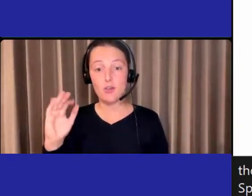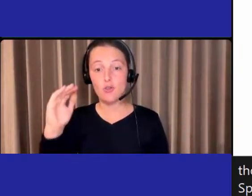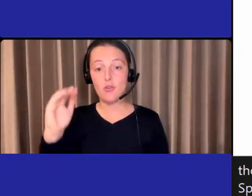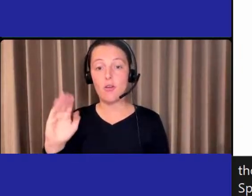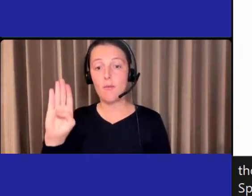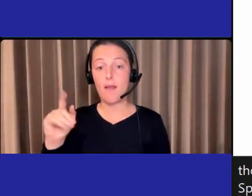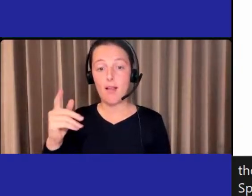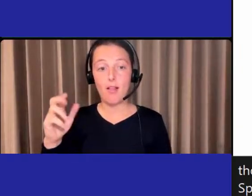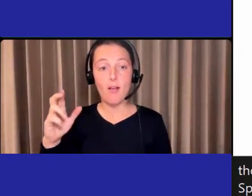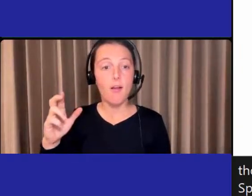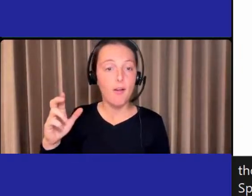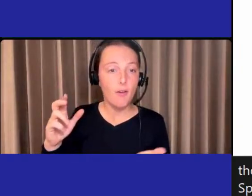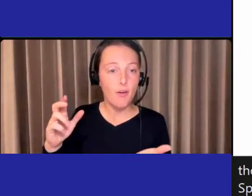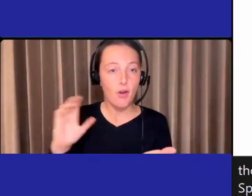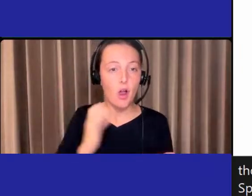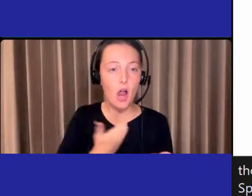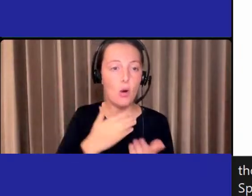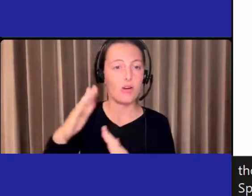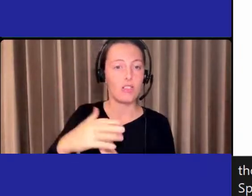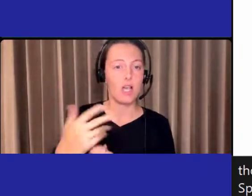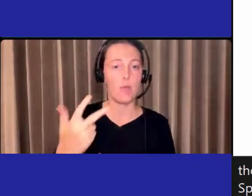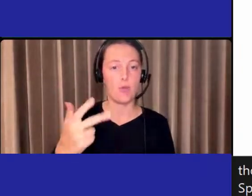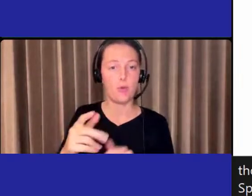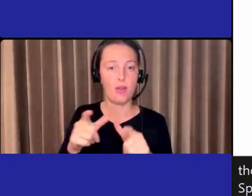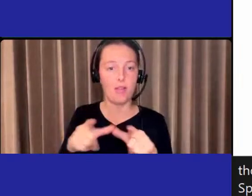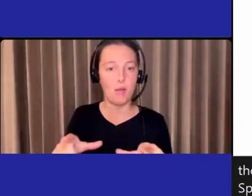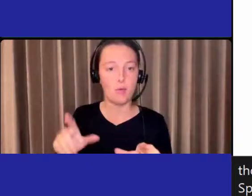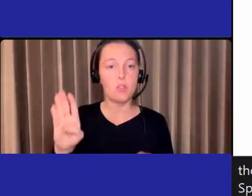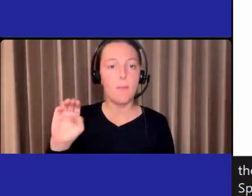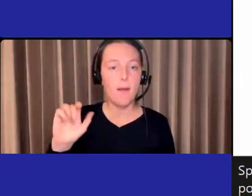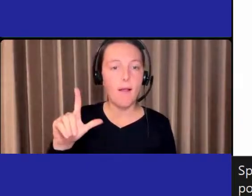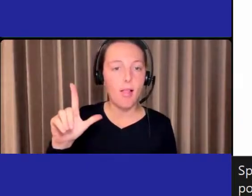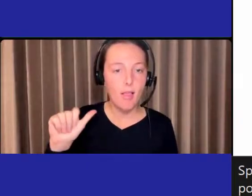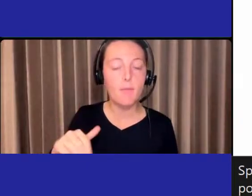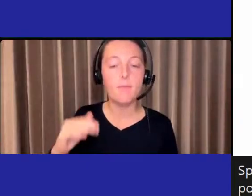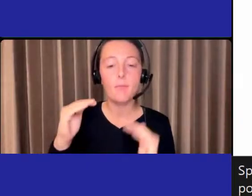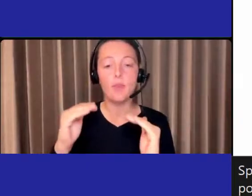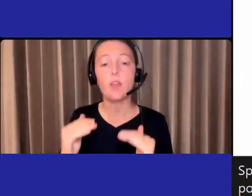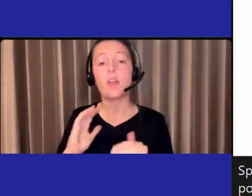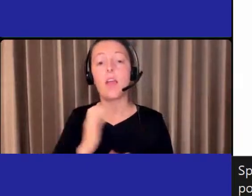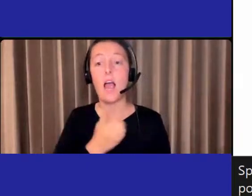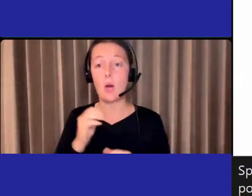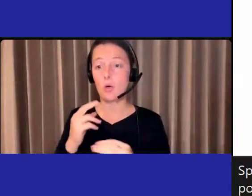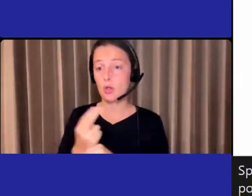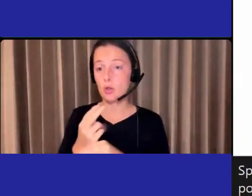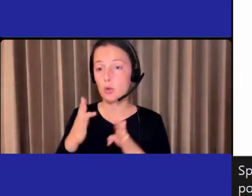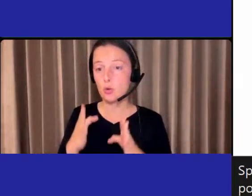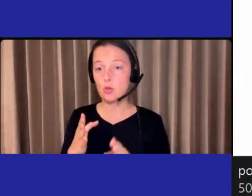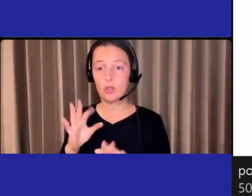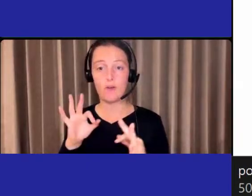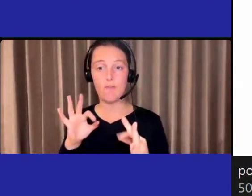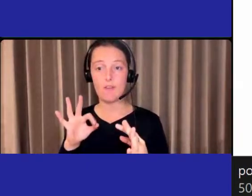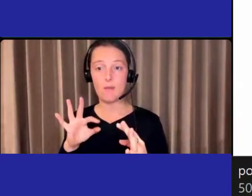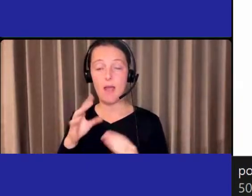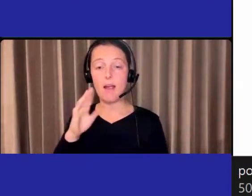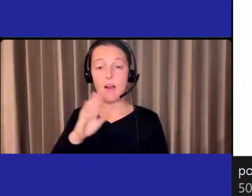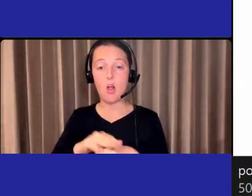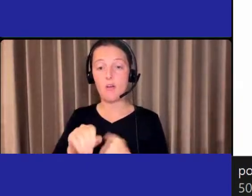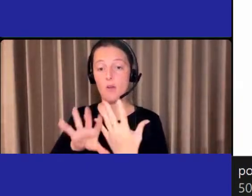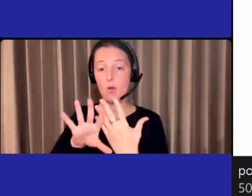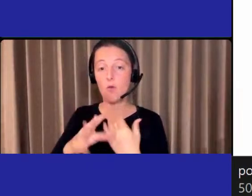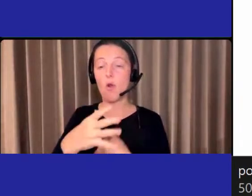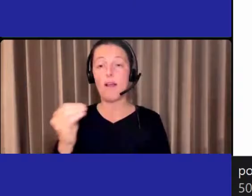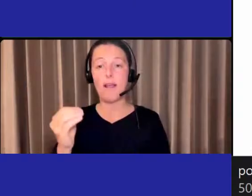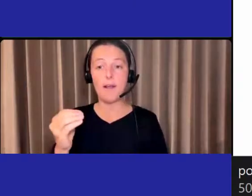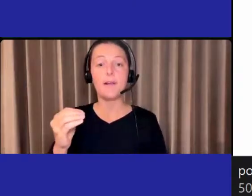And we have user feedback has been very positive for over-the-phone interpretation as well as video remote interpretation, with an average